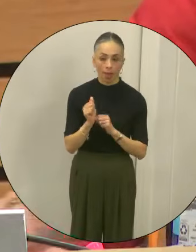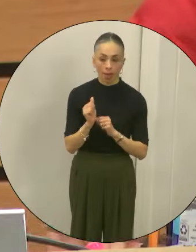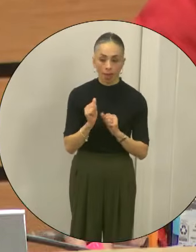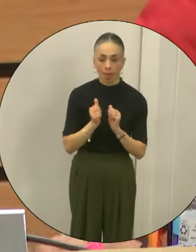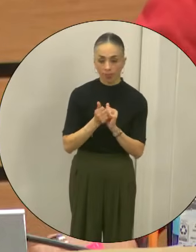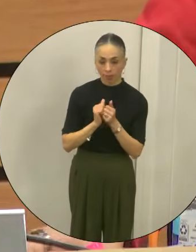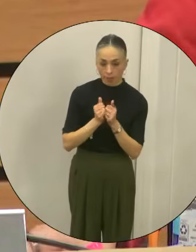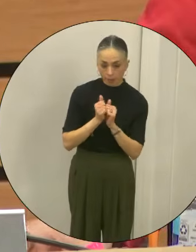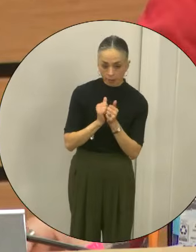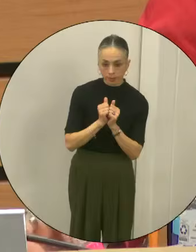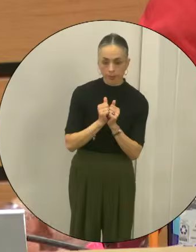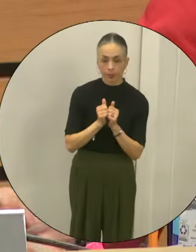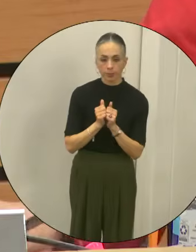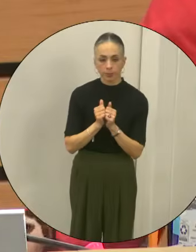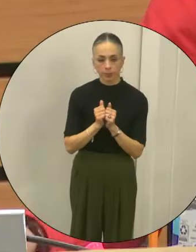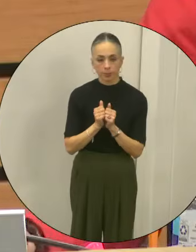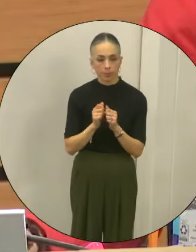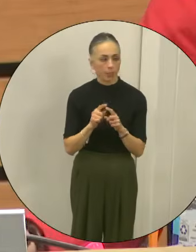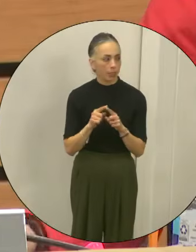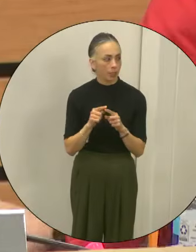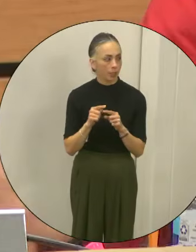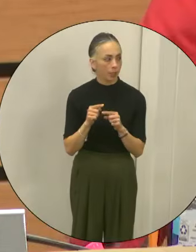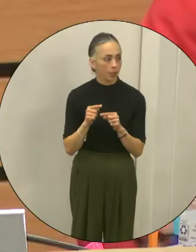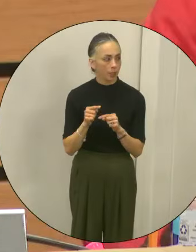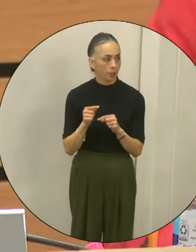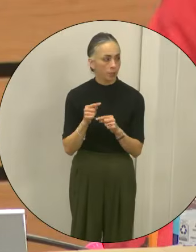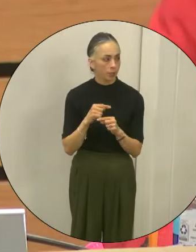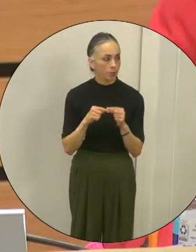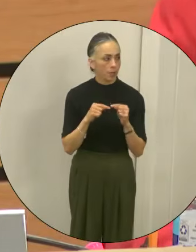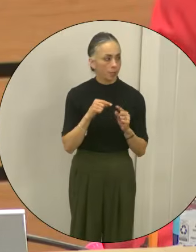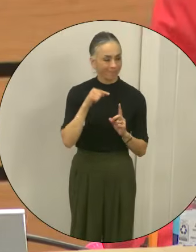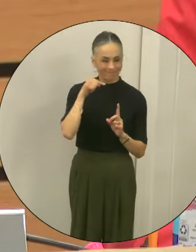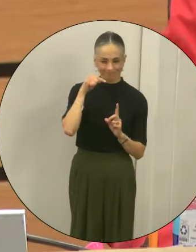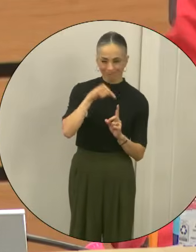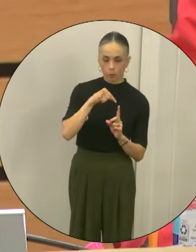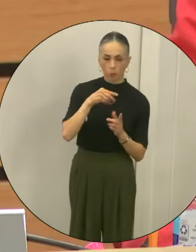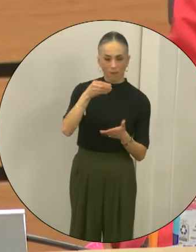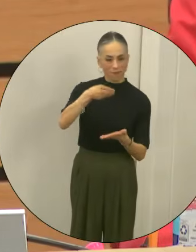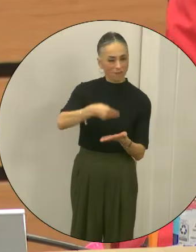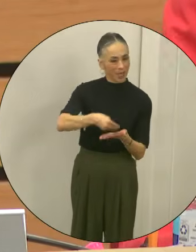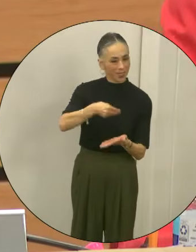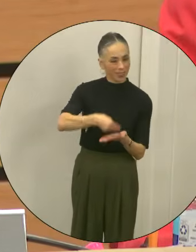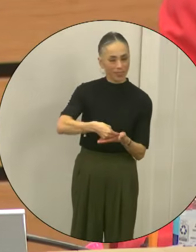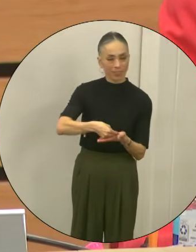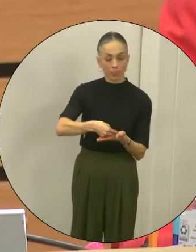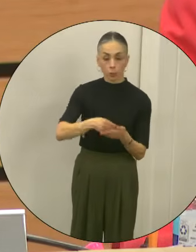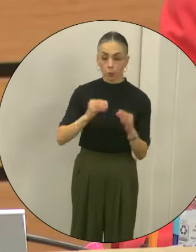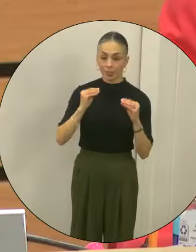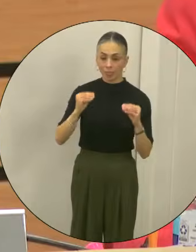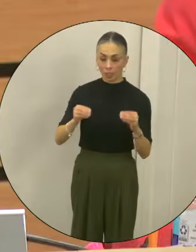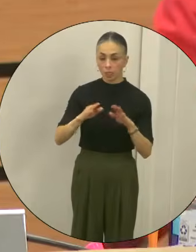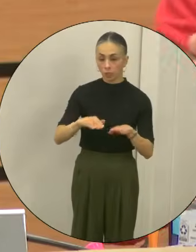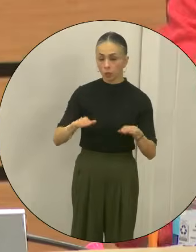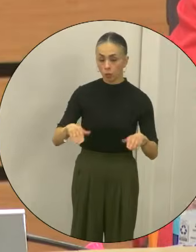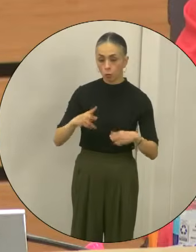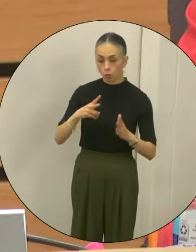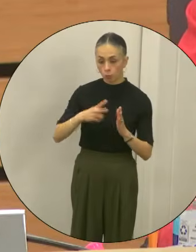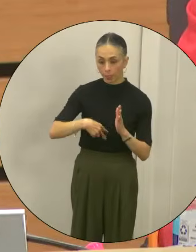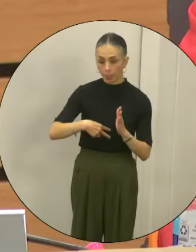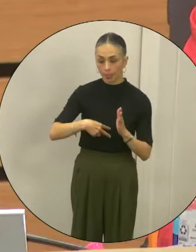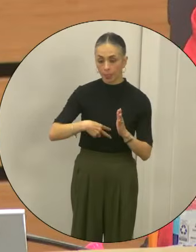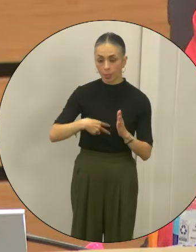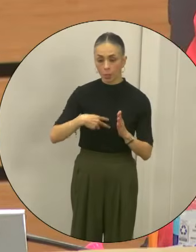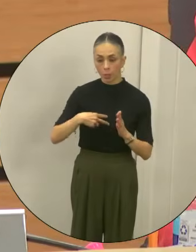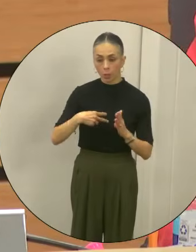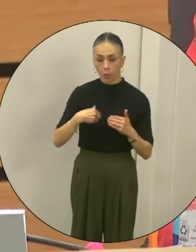portion. But it goes back into funding, and if you teach children to read early,